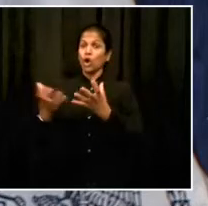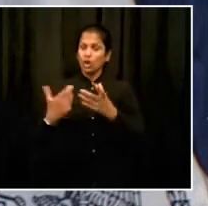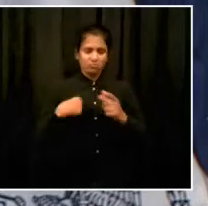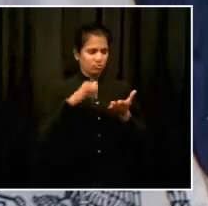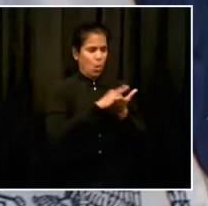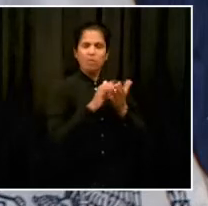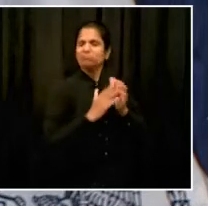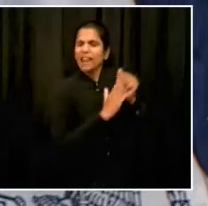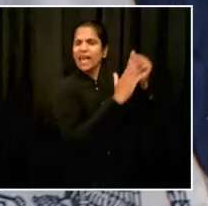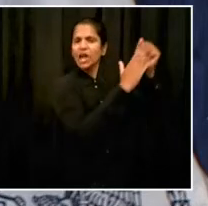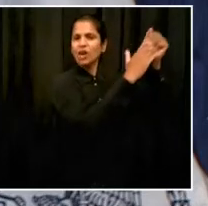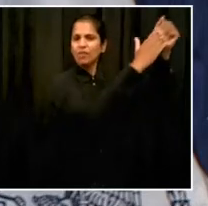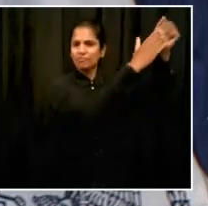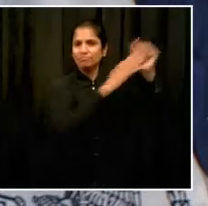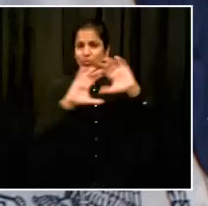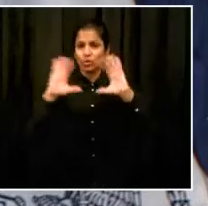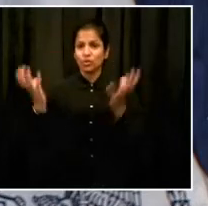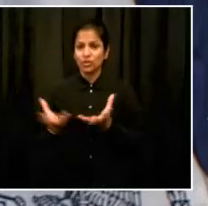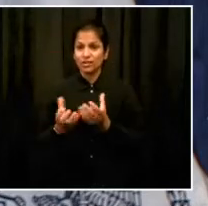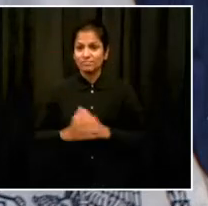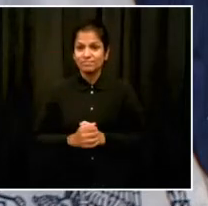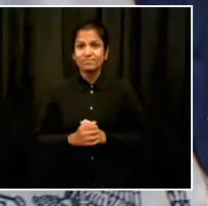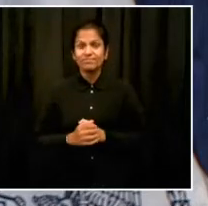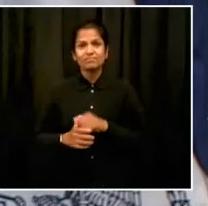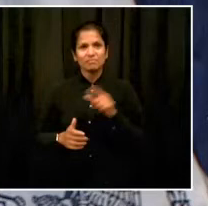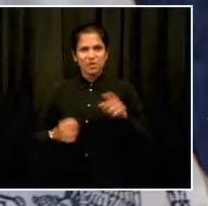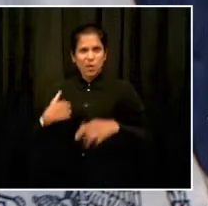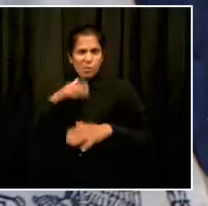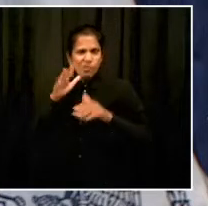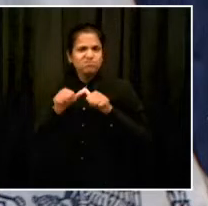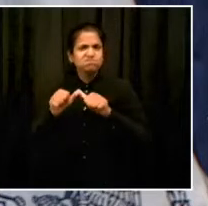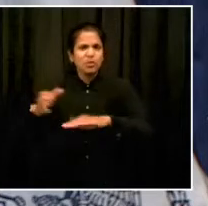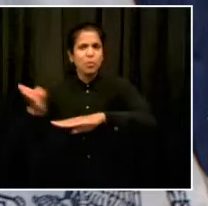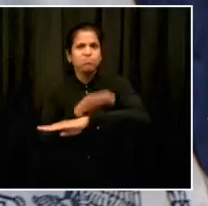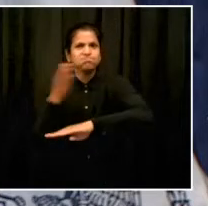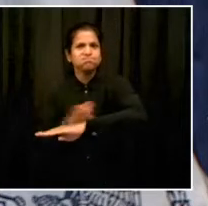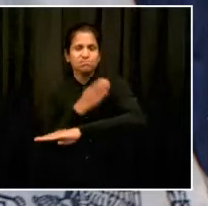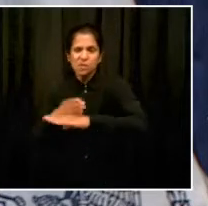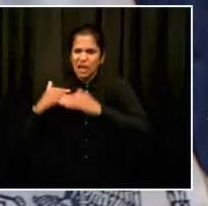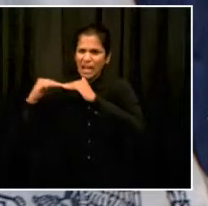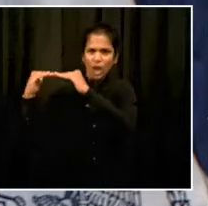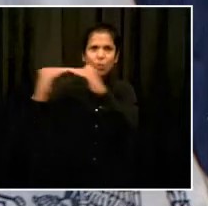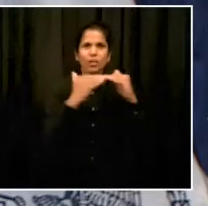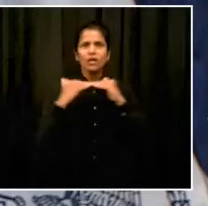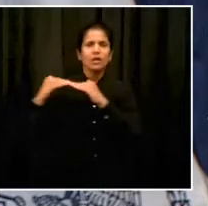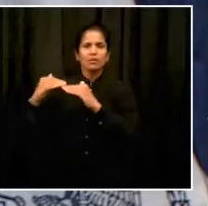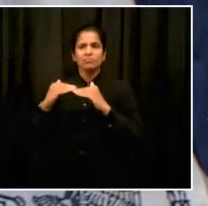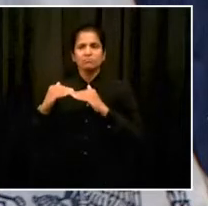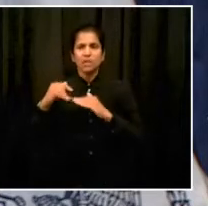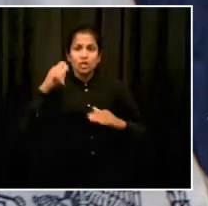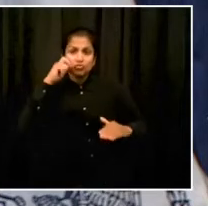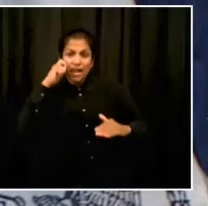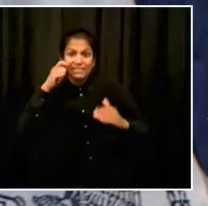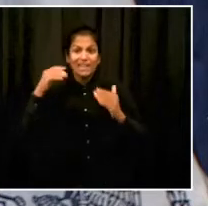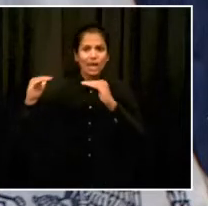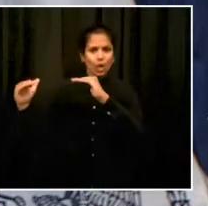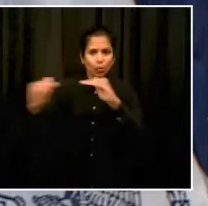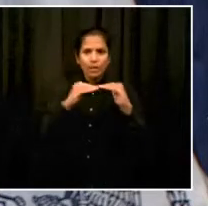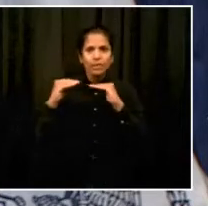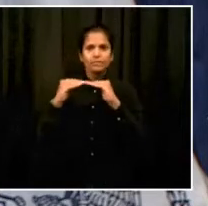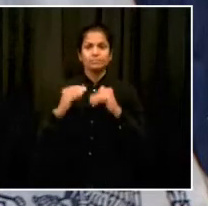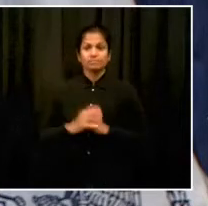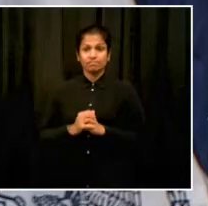and fairness like never before. That's a future all New Yorkers are ready to be a part of, and that's where our focus is going to be